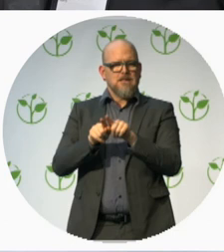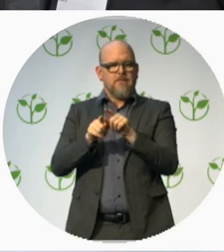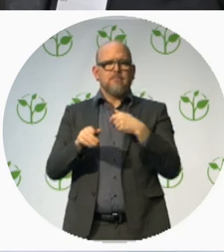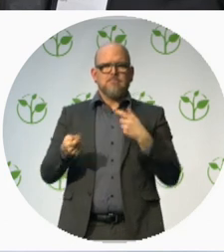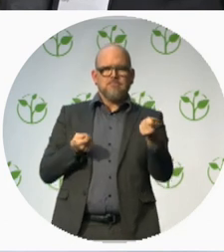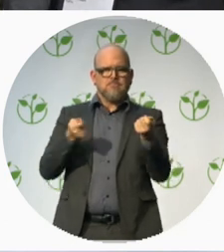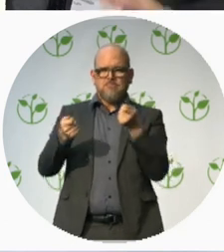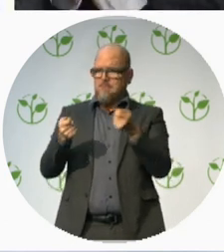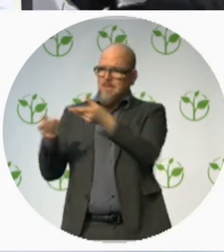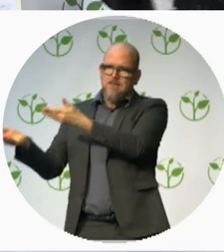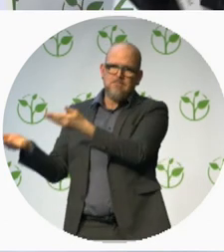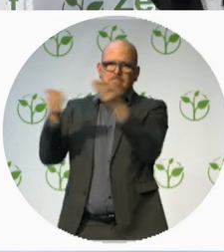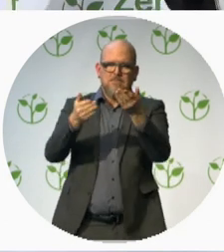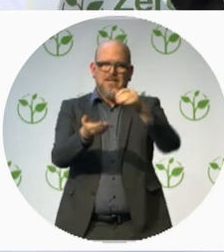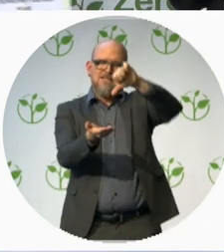centers.